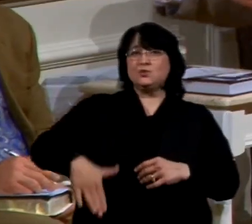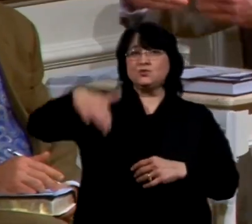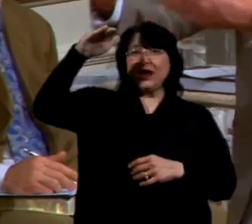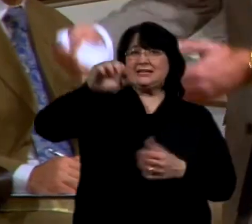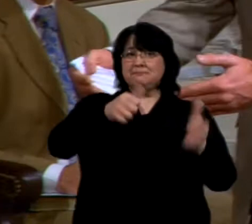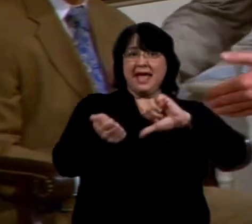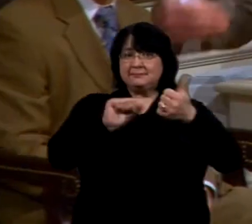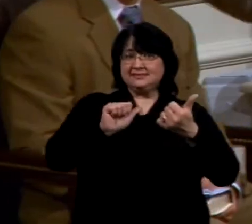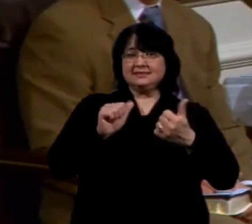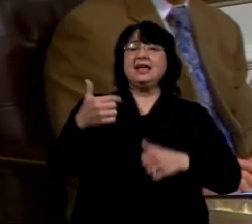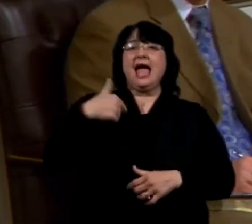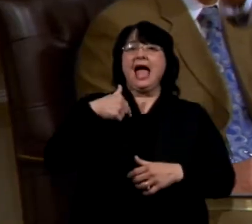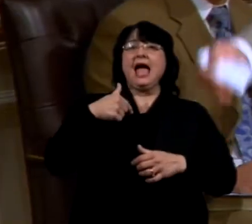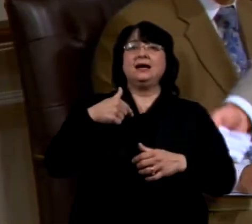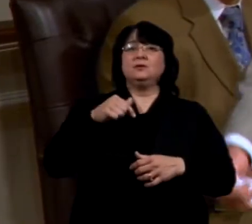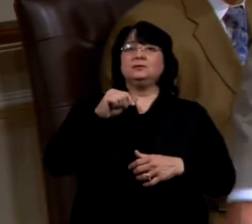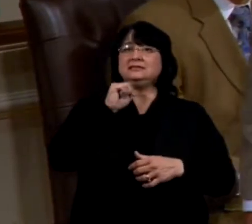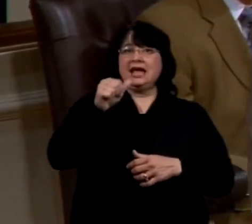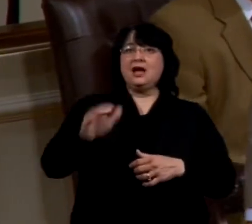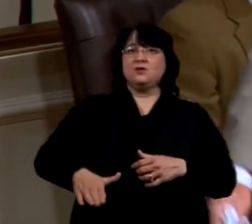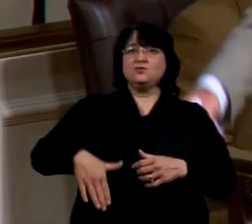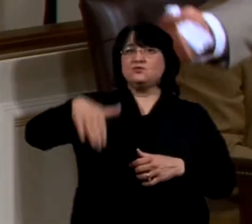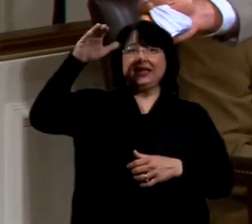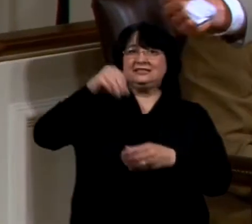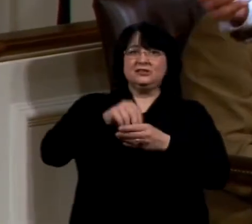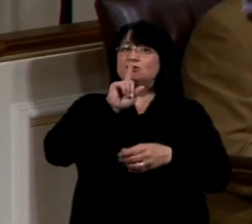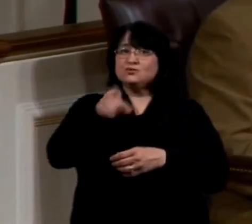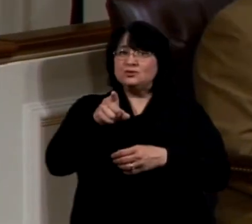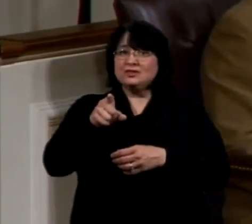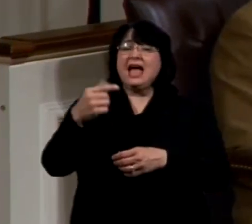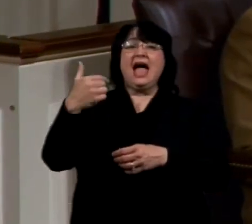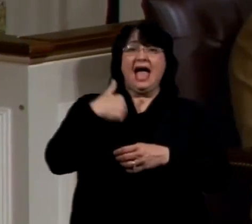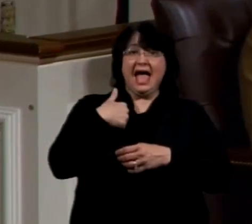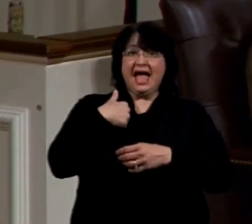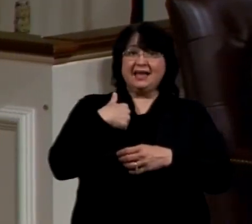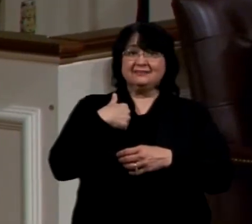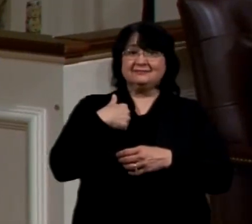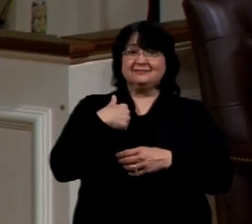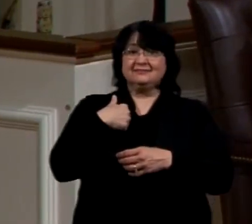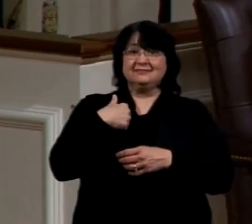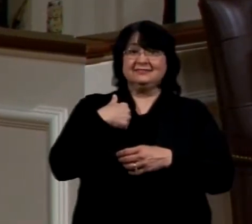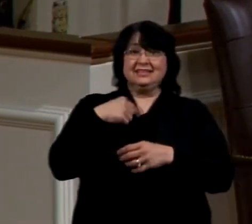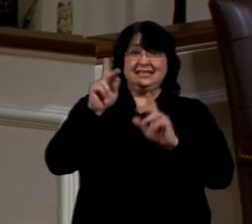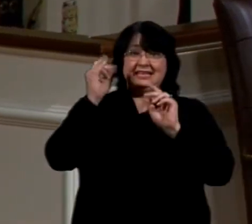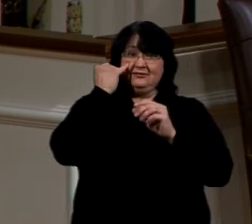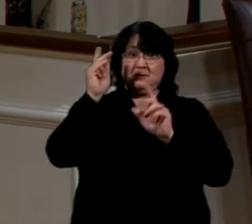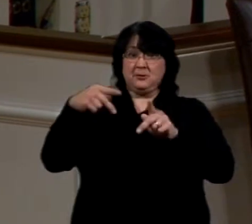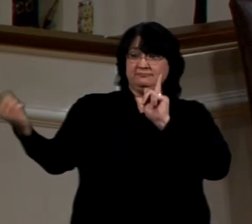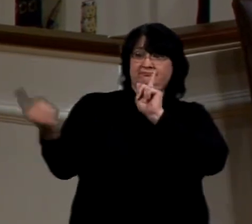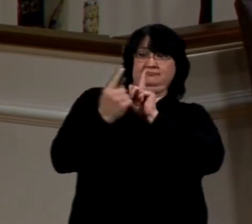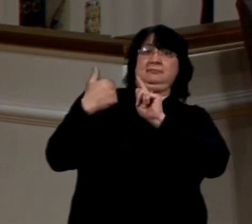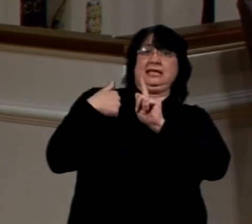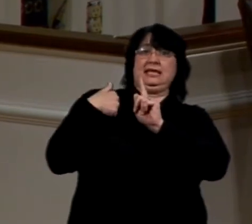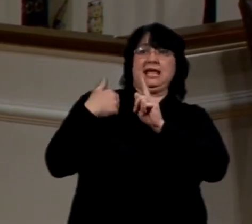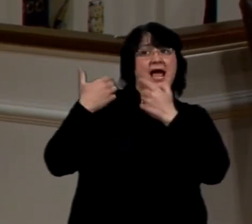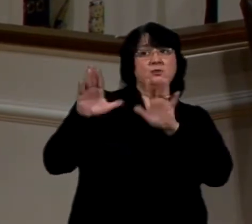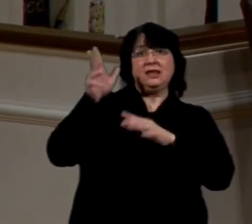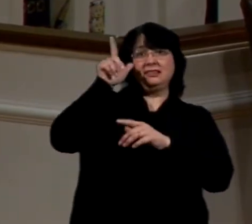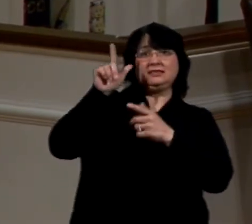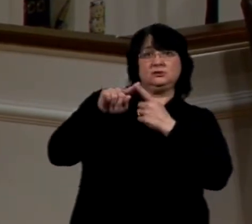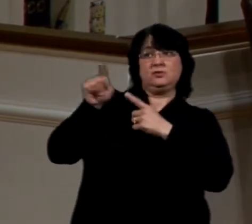I was raised in a cult. I was not raised in the truth. And when someone come at me, it didn't make me want to listen to them. It made me want to fight